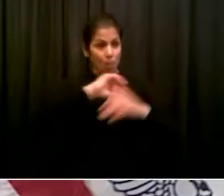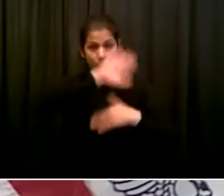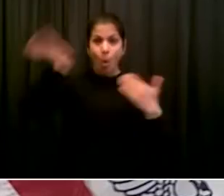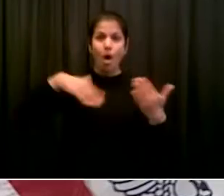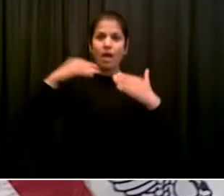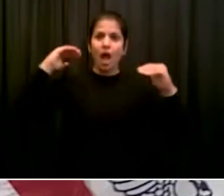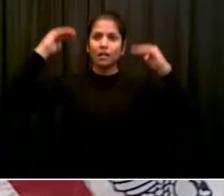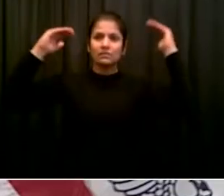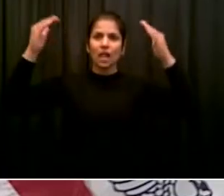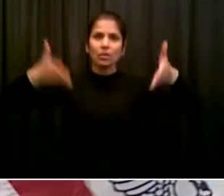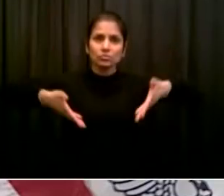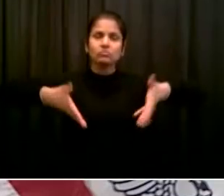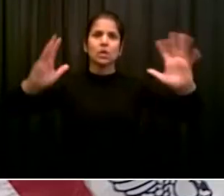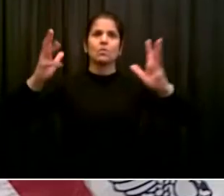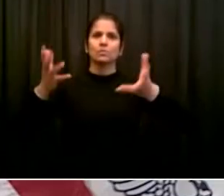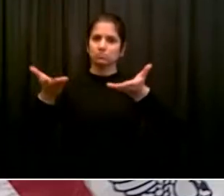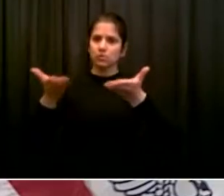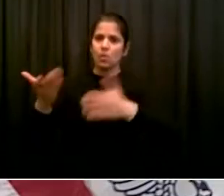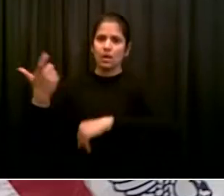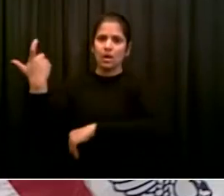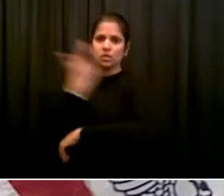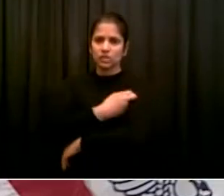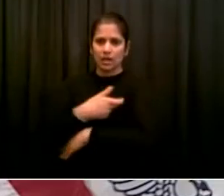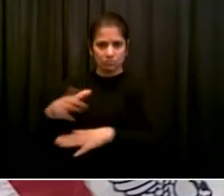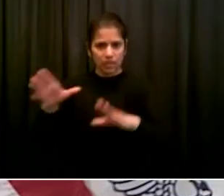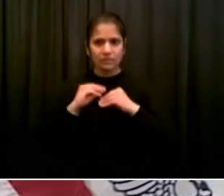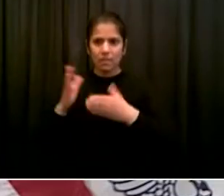The next is Alan Villafana from Telemundo.